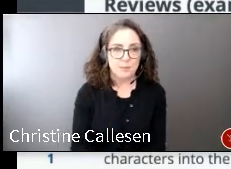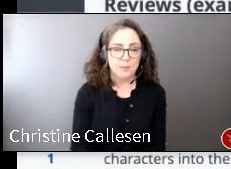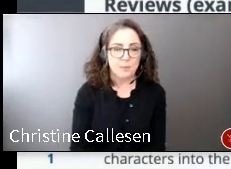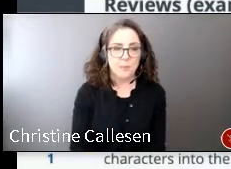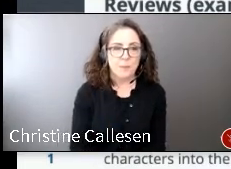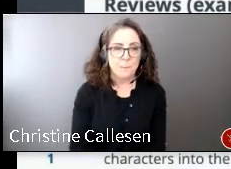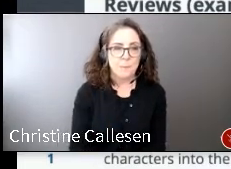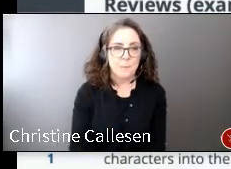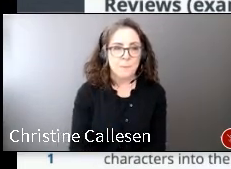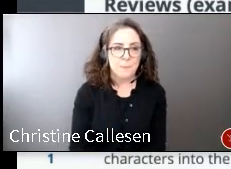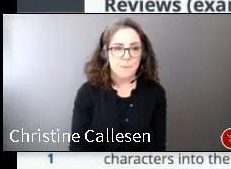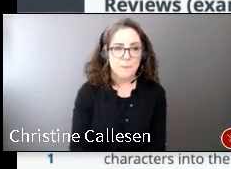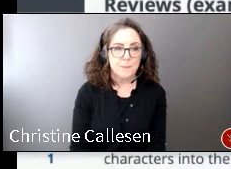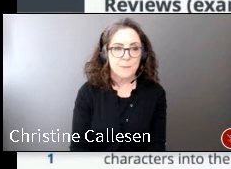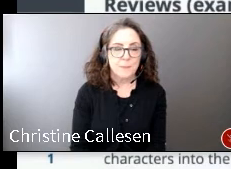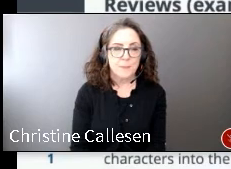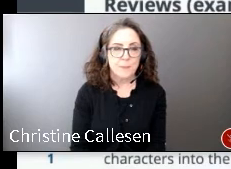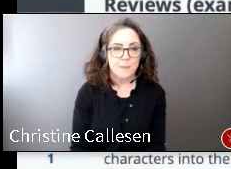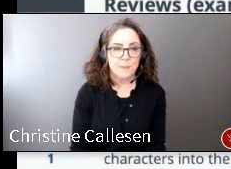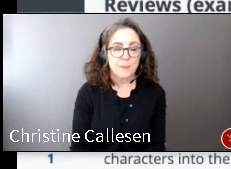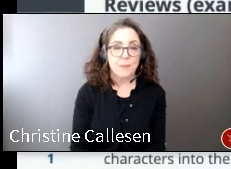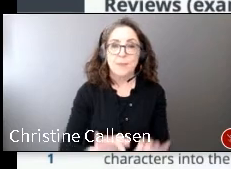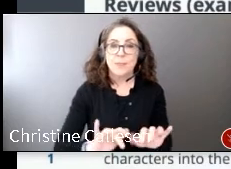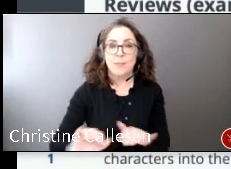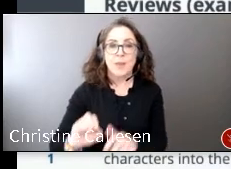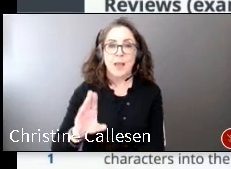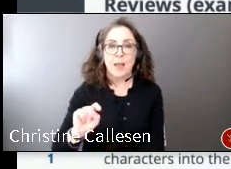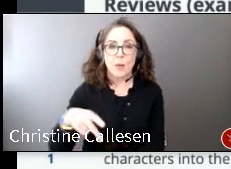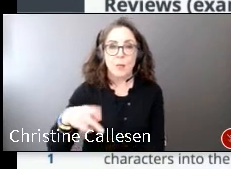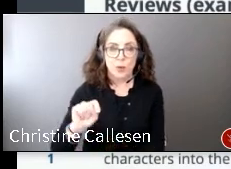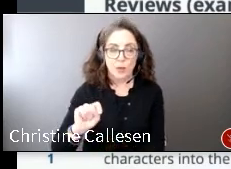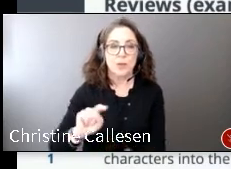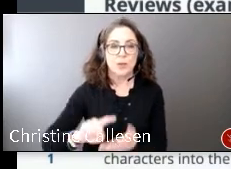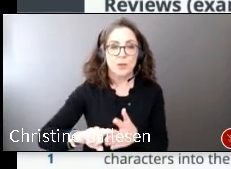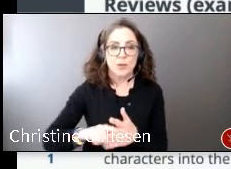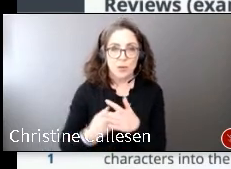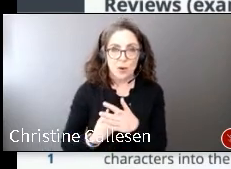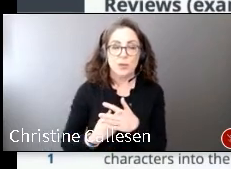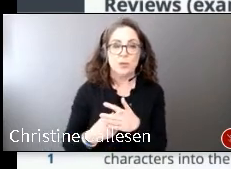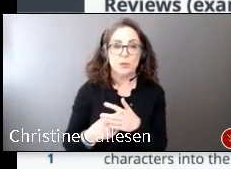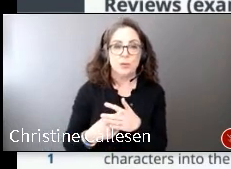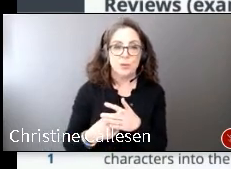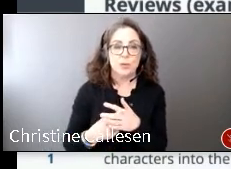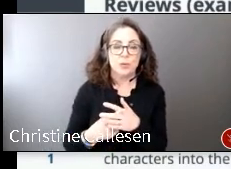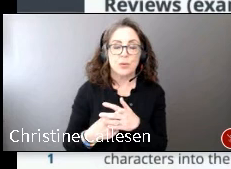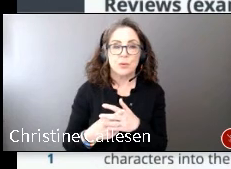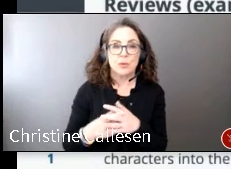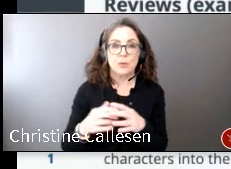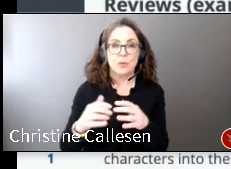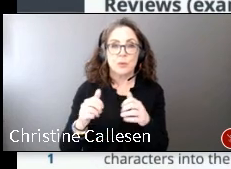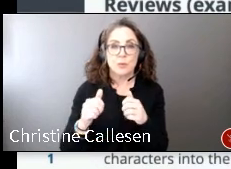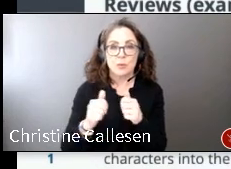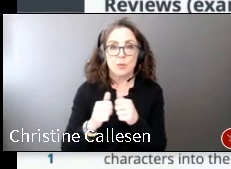let's say output starts to emit